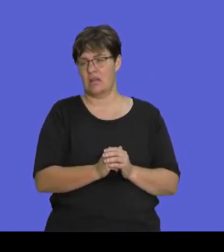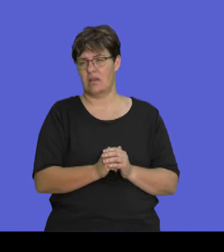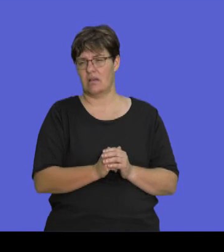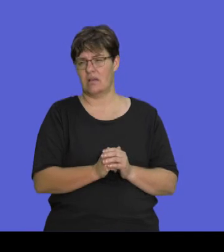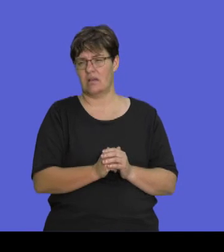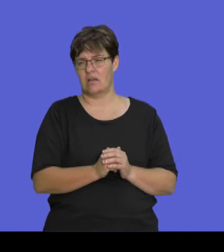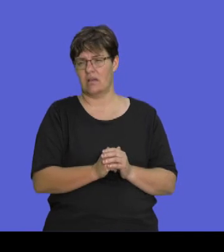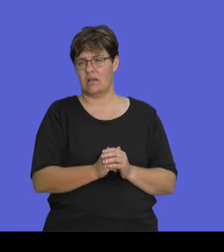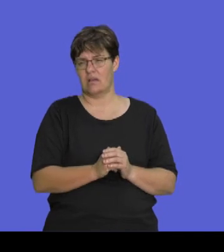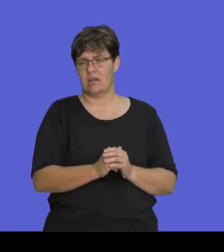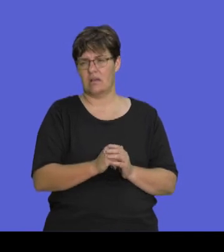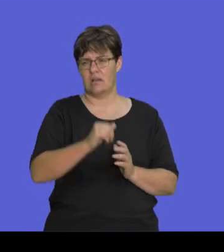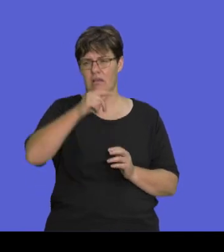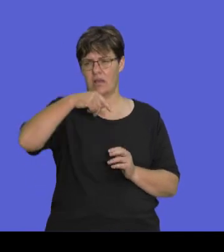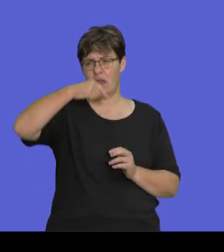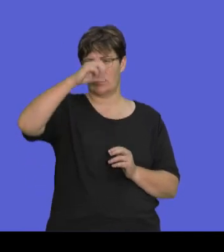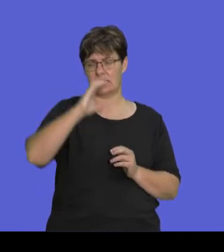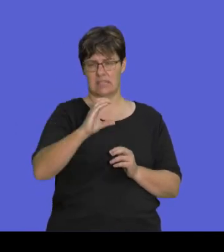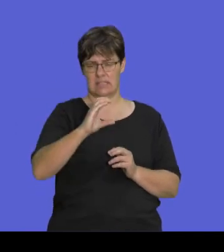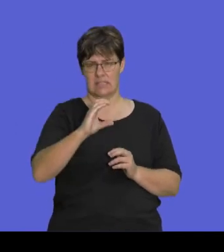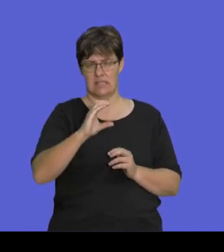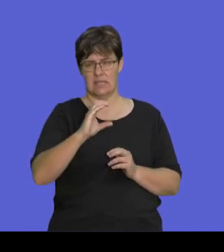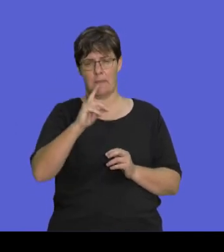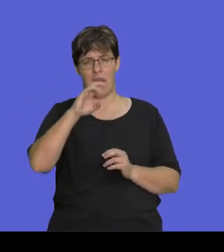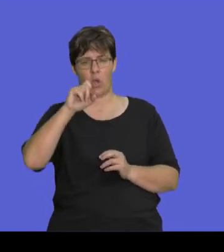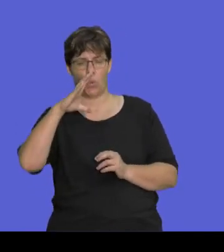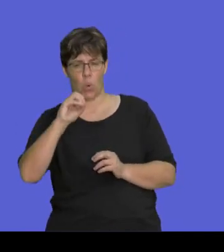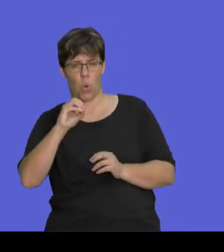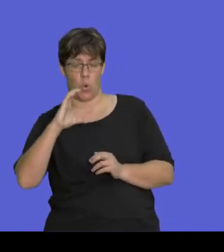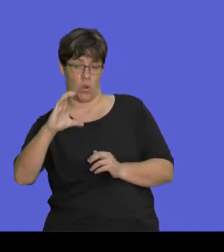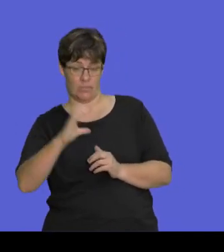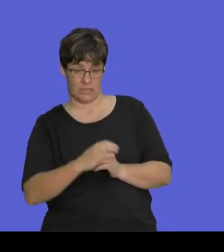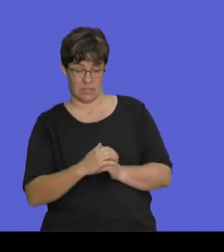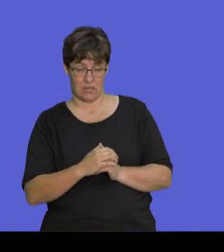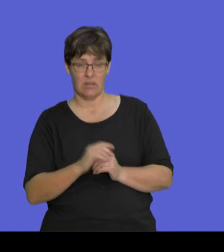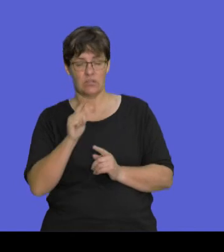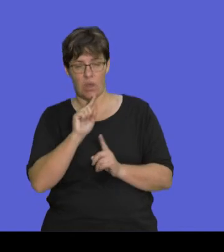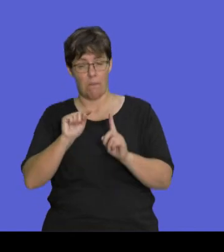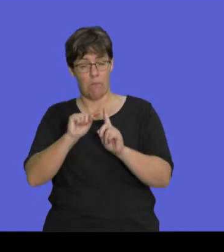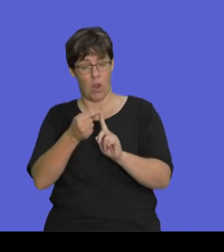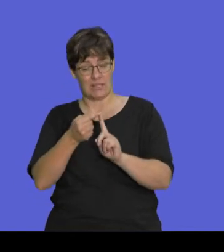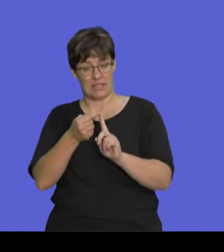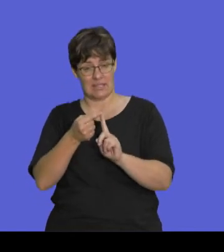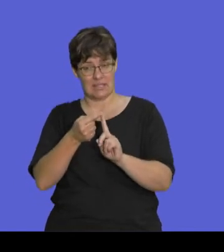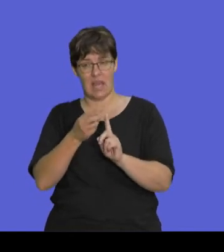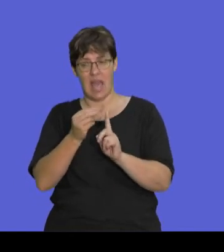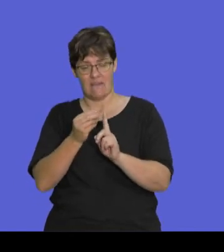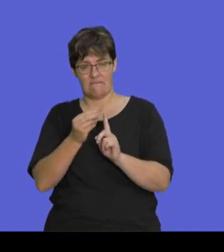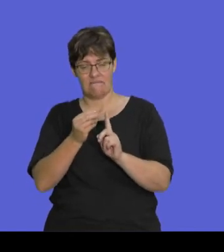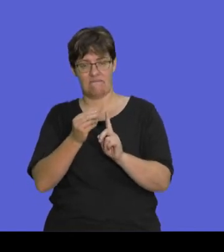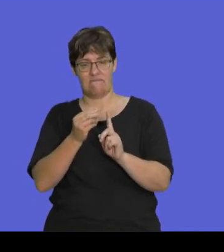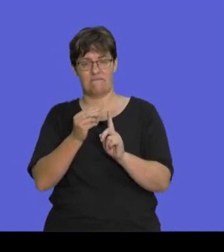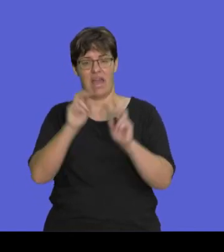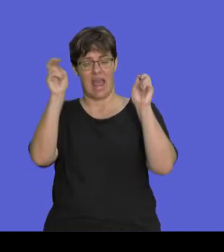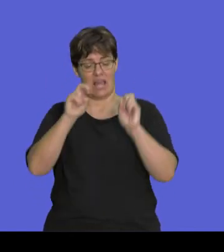microcoulombs, right? Which is a point charge in space. So around that positive point charge, there's an